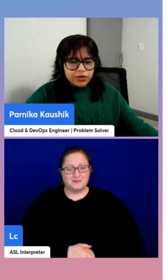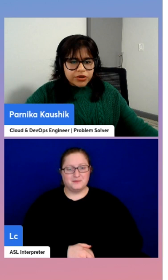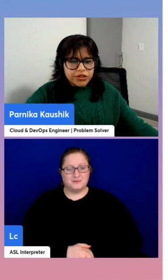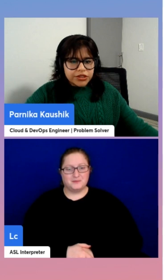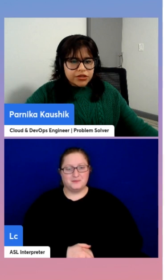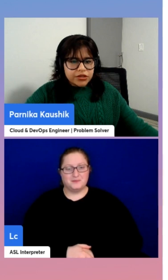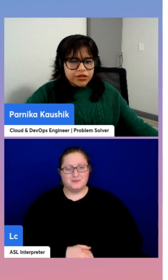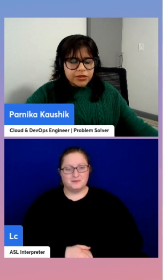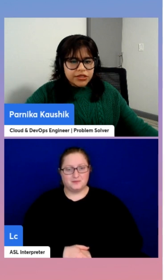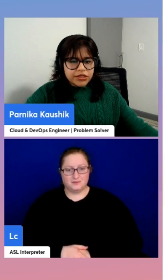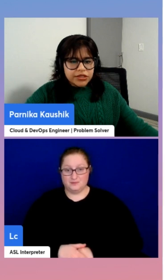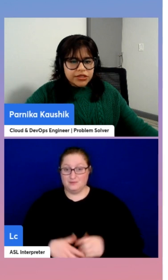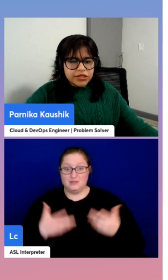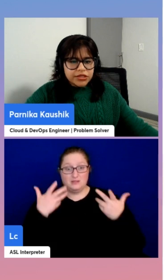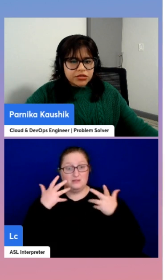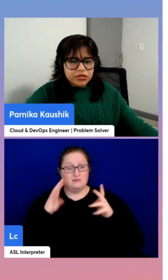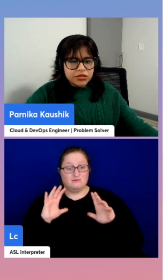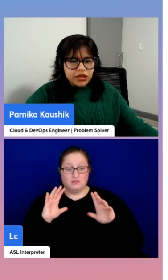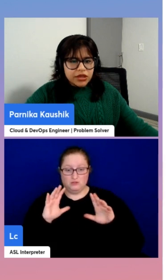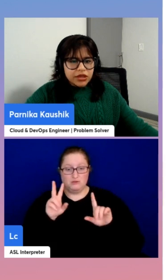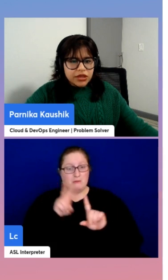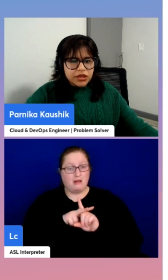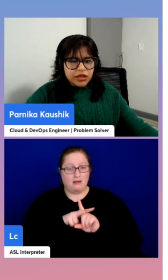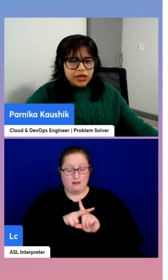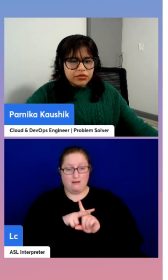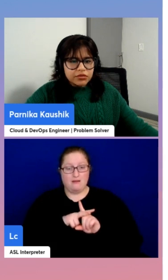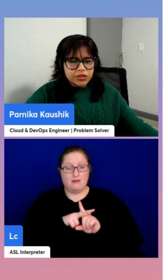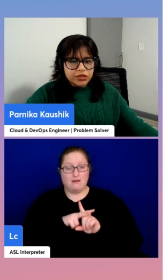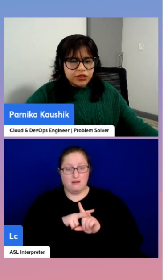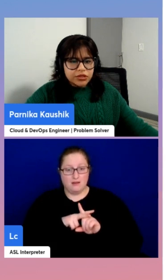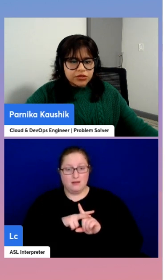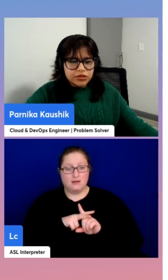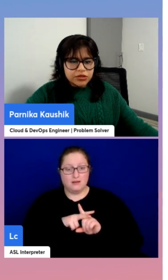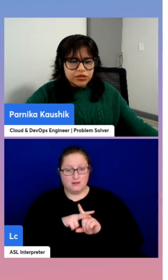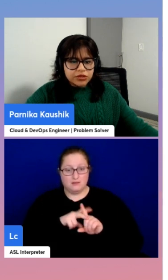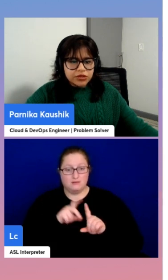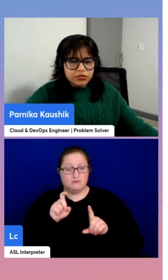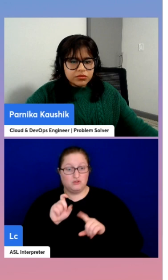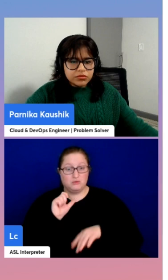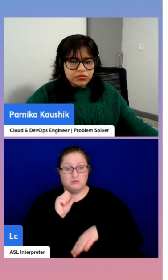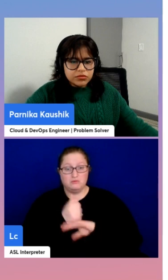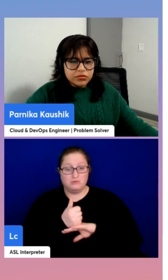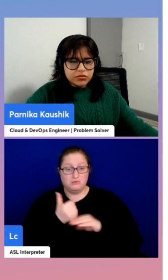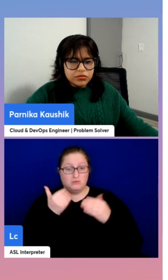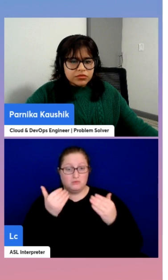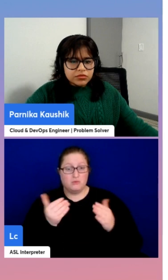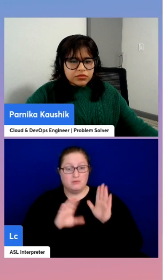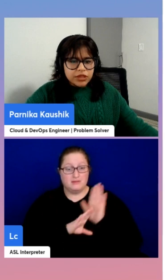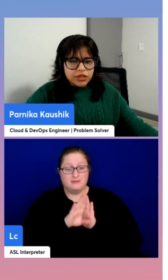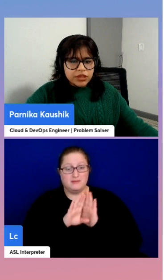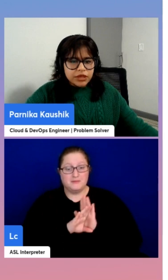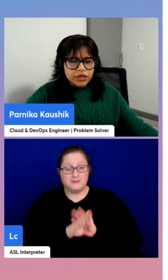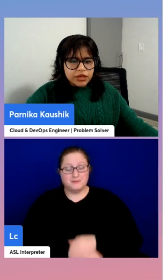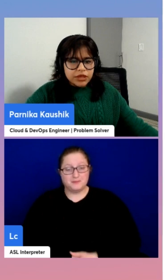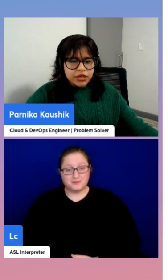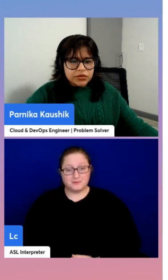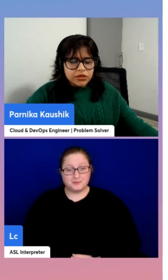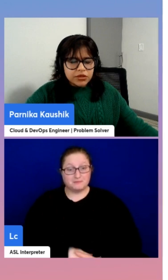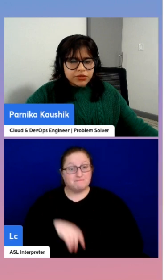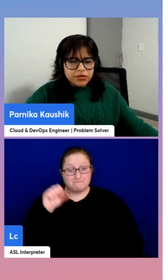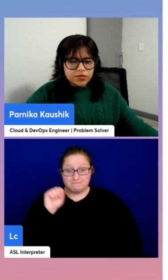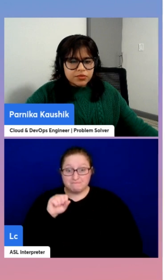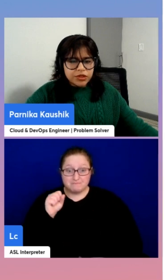Okay, we're already on the apply stages, and we should be good to go. Yep,